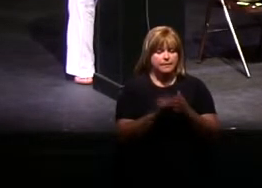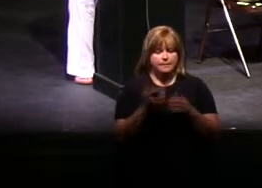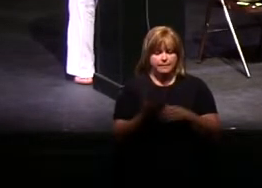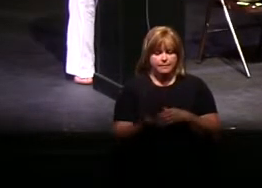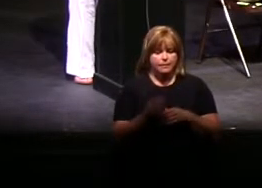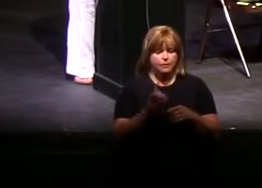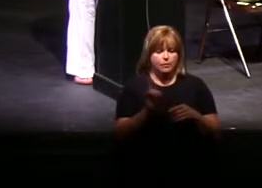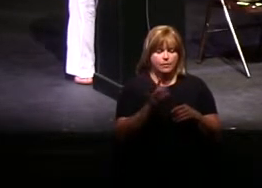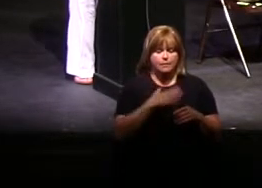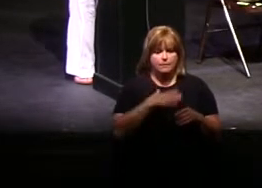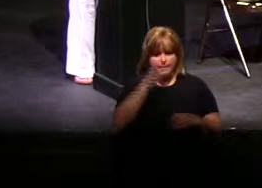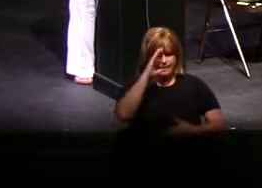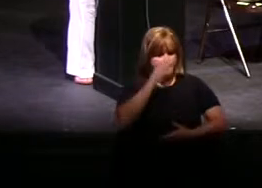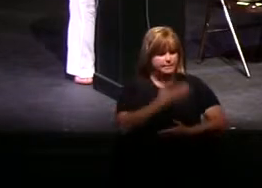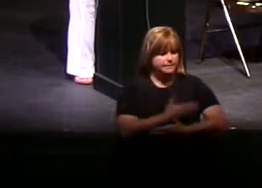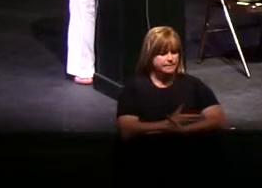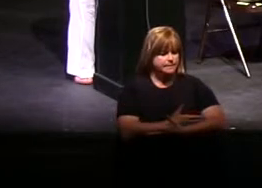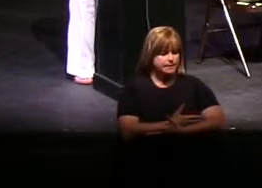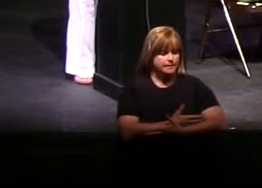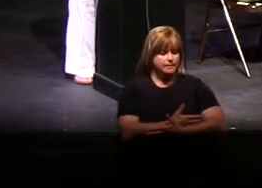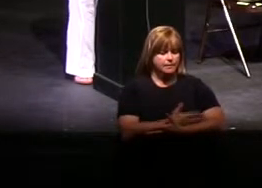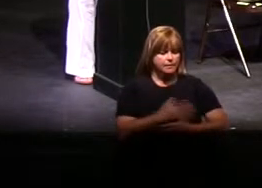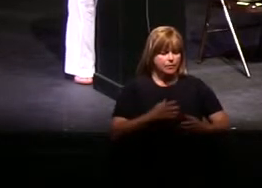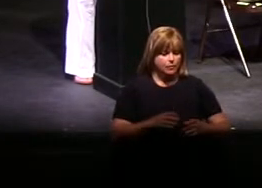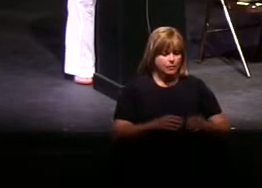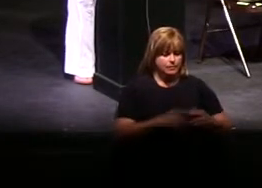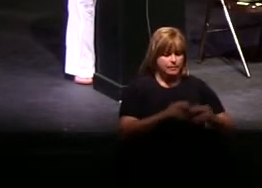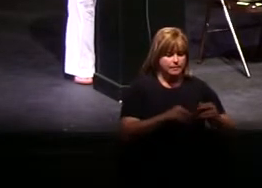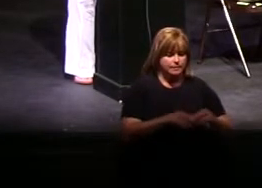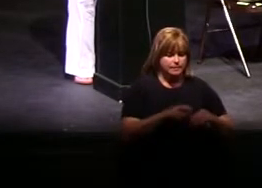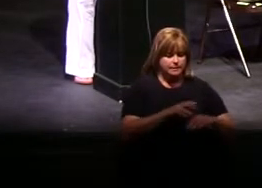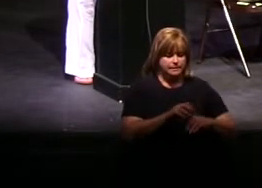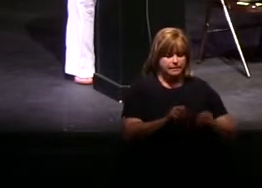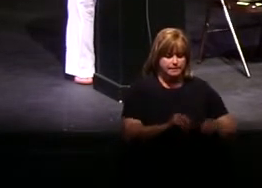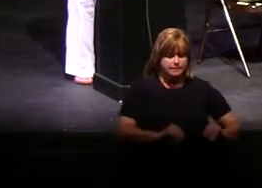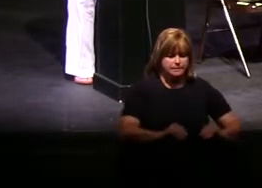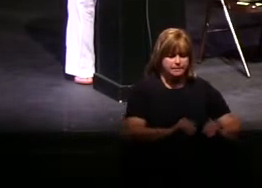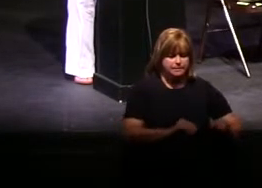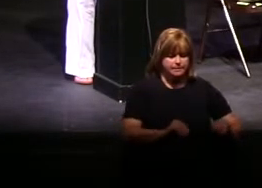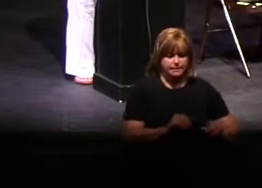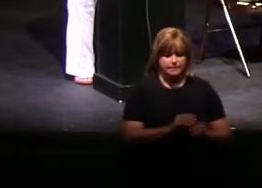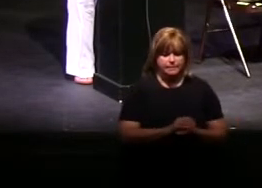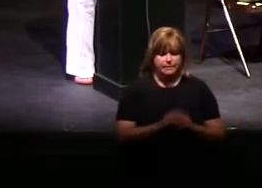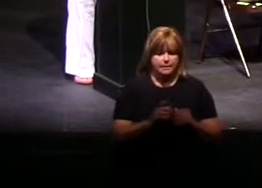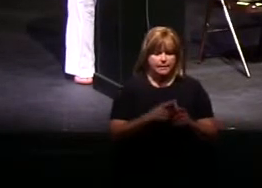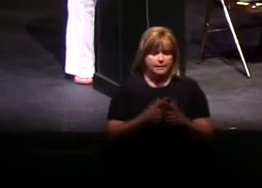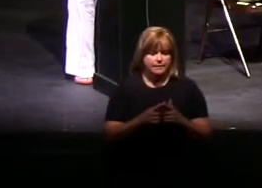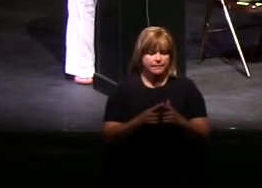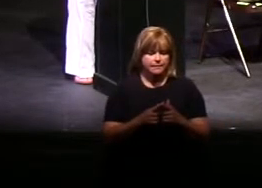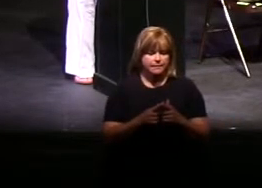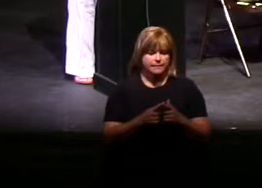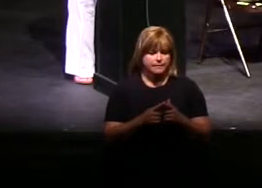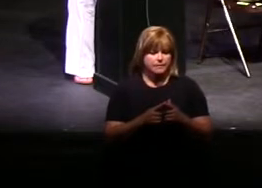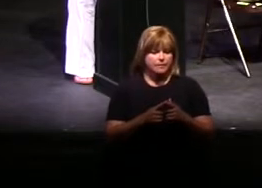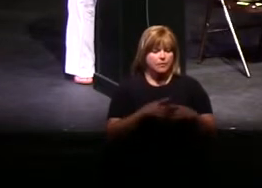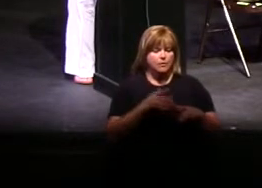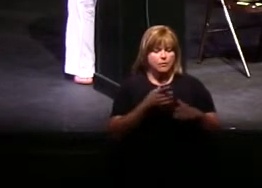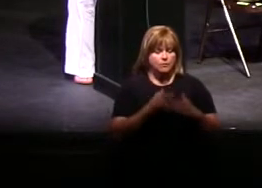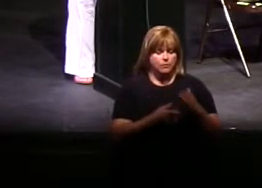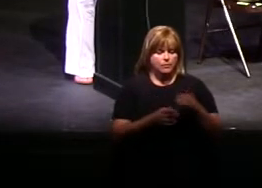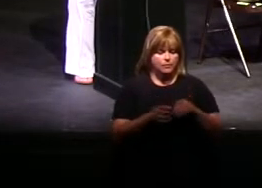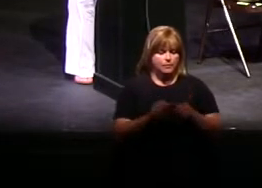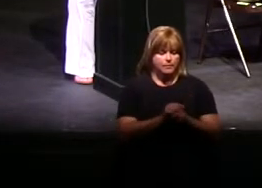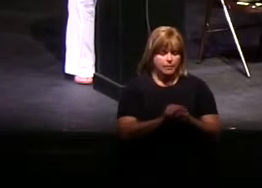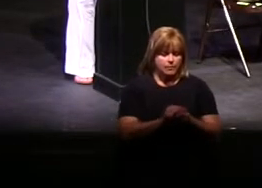son and daughter built cities in the sand, I myself once played, and the water that washes their